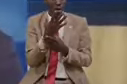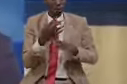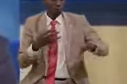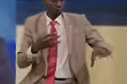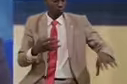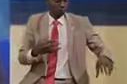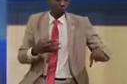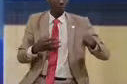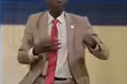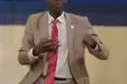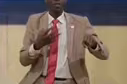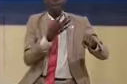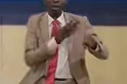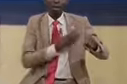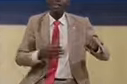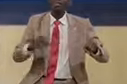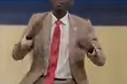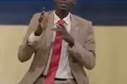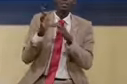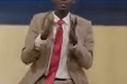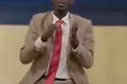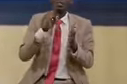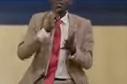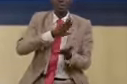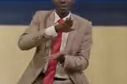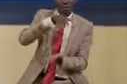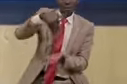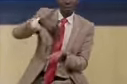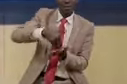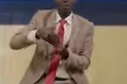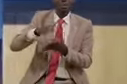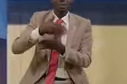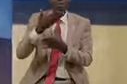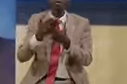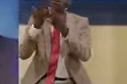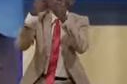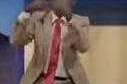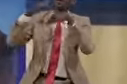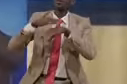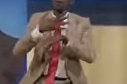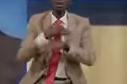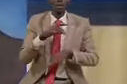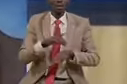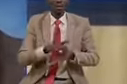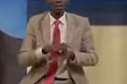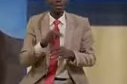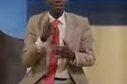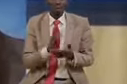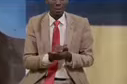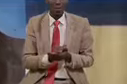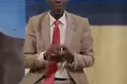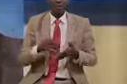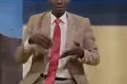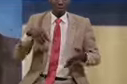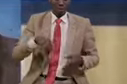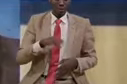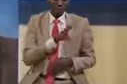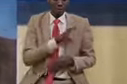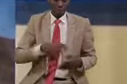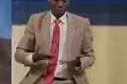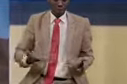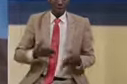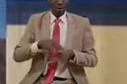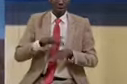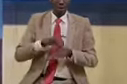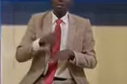that bridges the earth and the heavens, that he on earth will say, my Father that